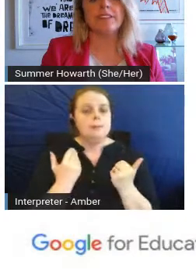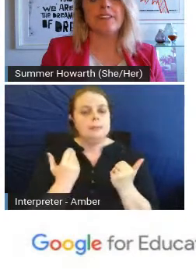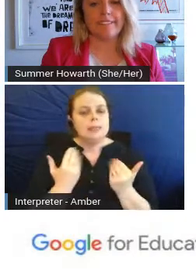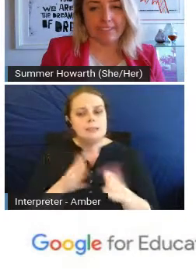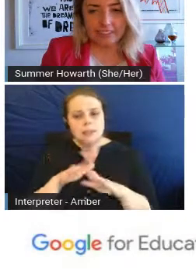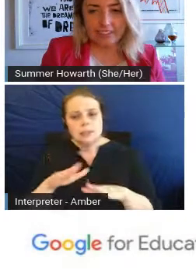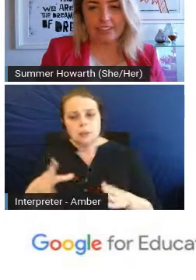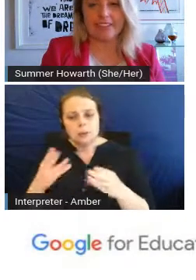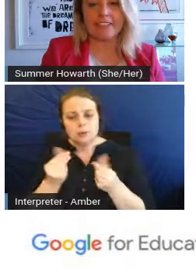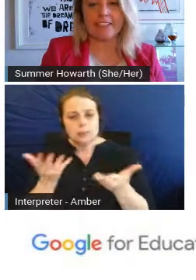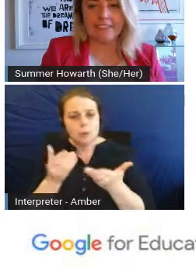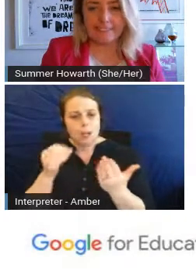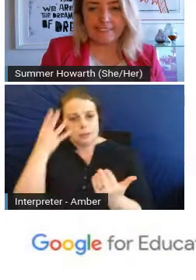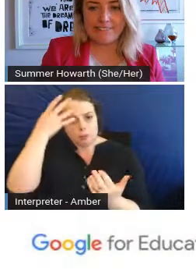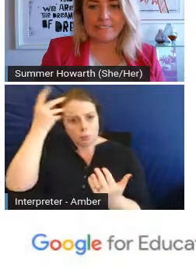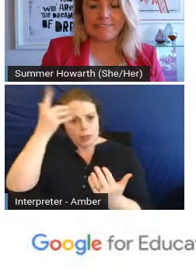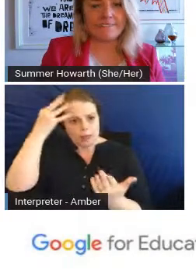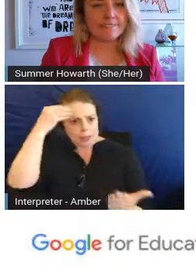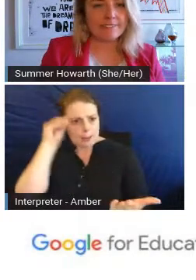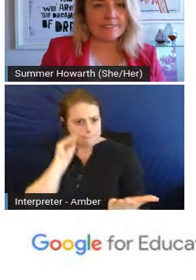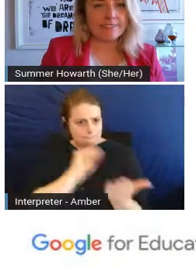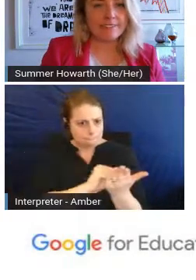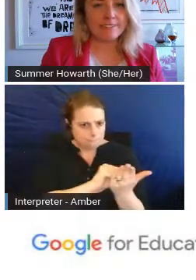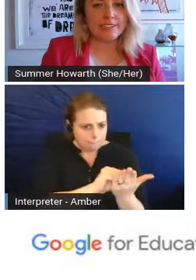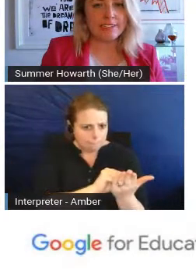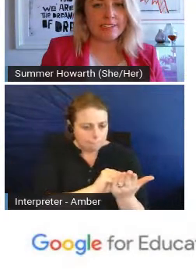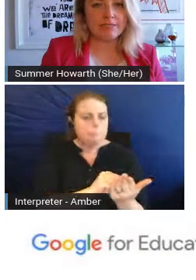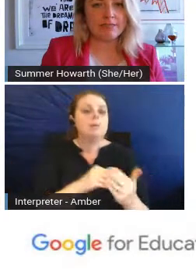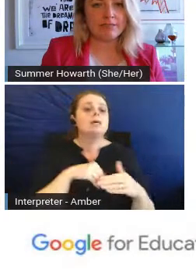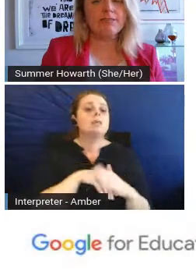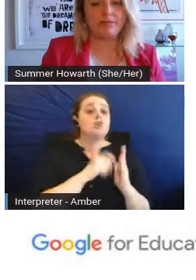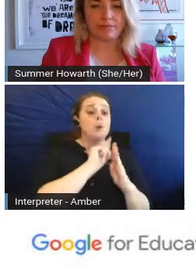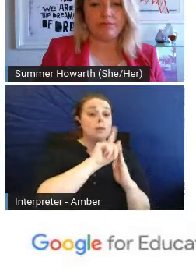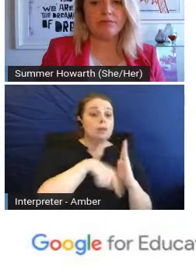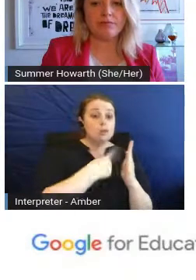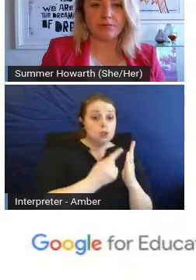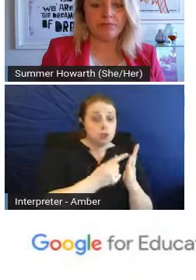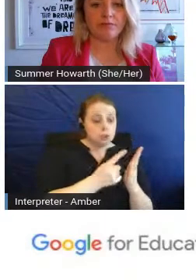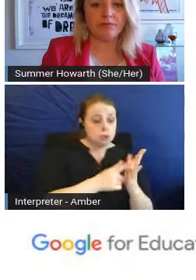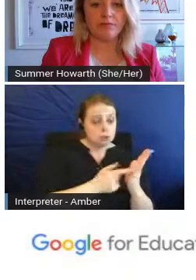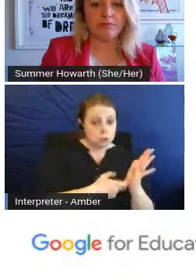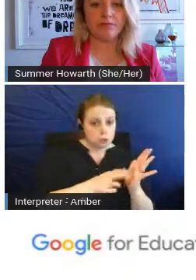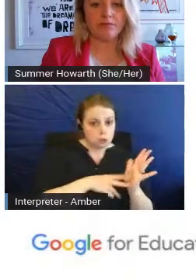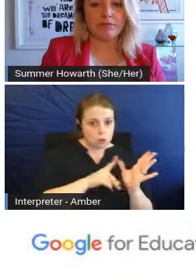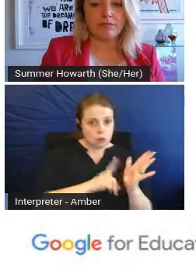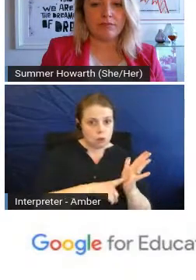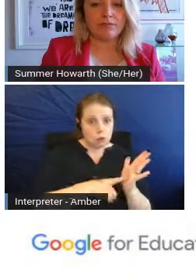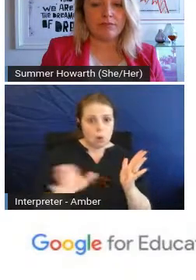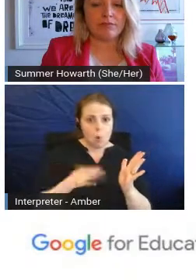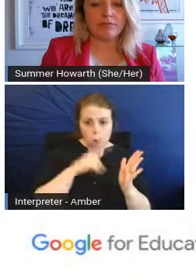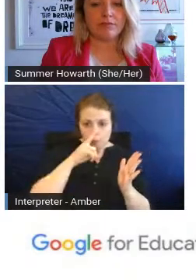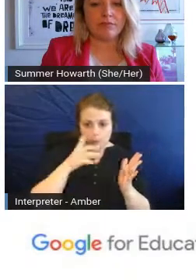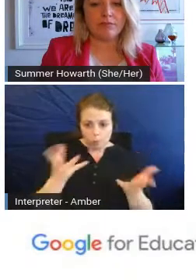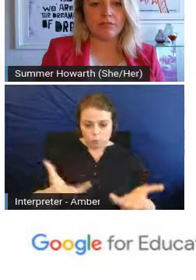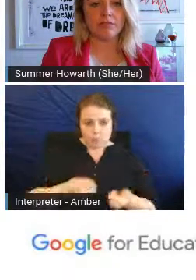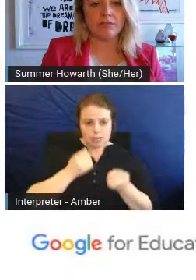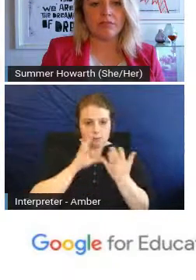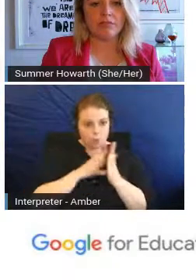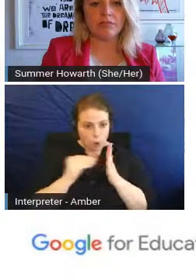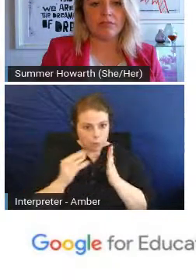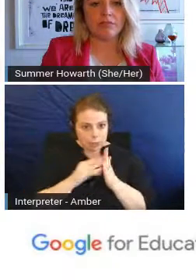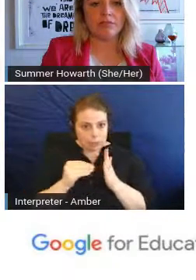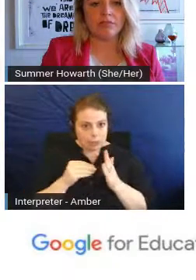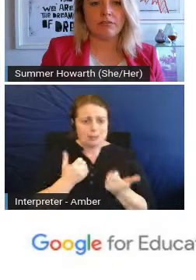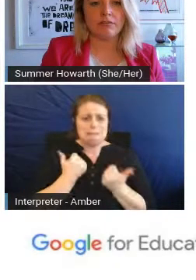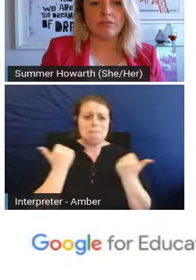thinking, right? And Nice. so in this journal, everyone would get a copy, and then they could go in. And there's lots of activities throughout